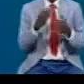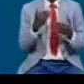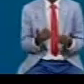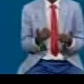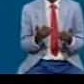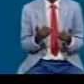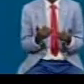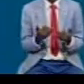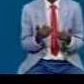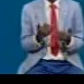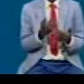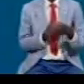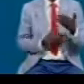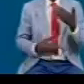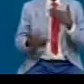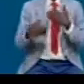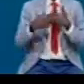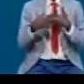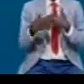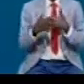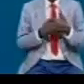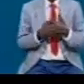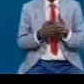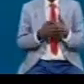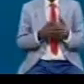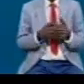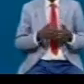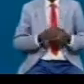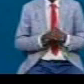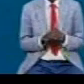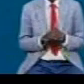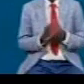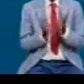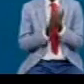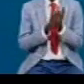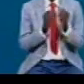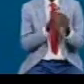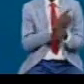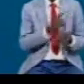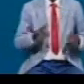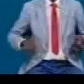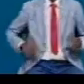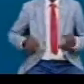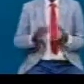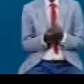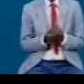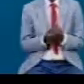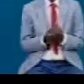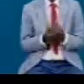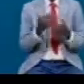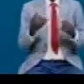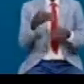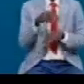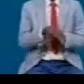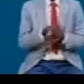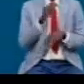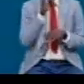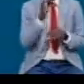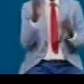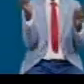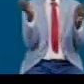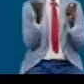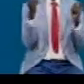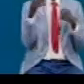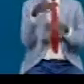return to the Alpha location. Praise the Lord. Tonight is celebration